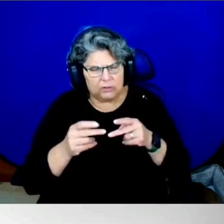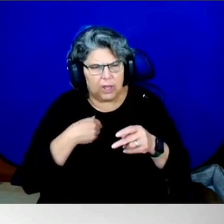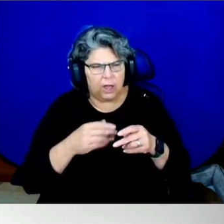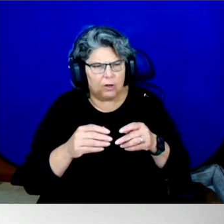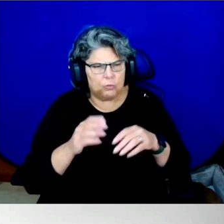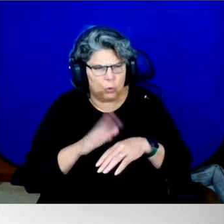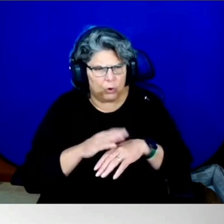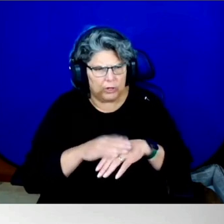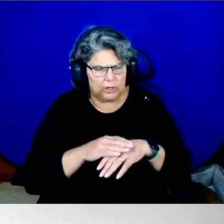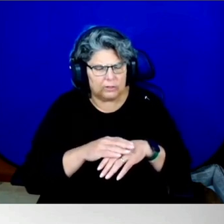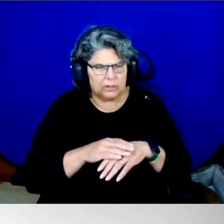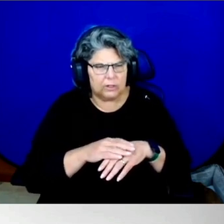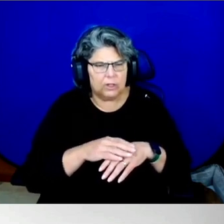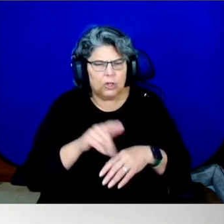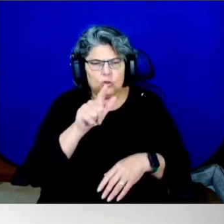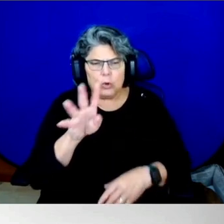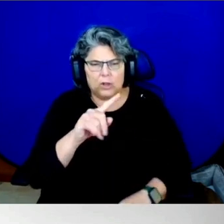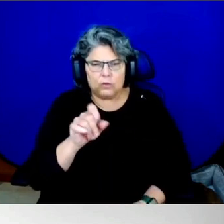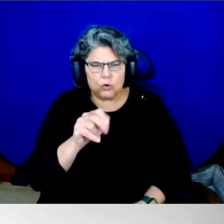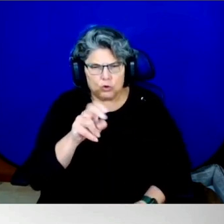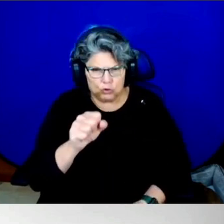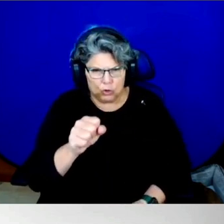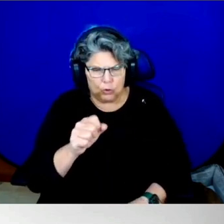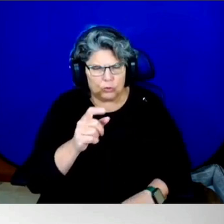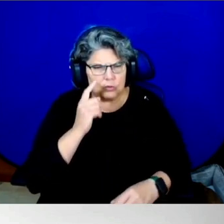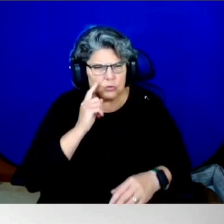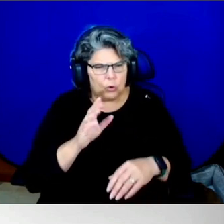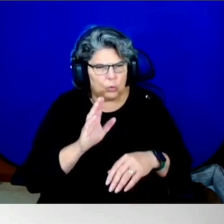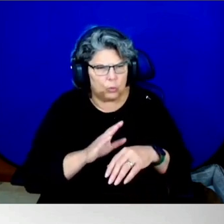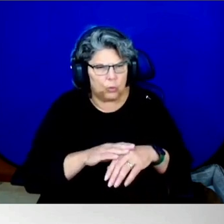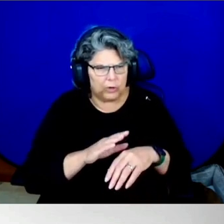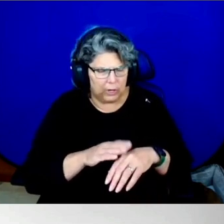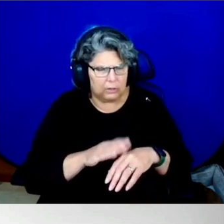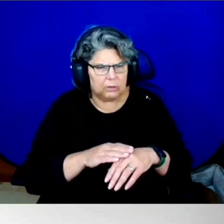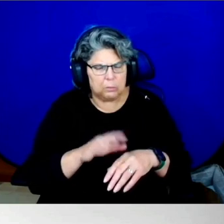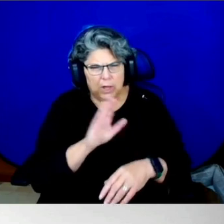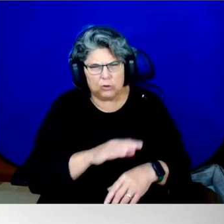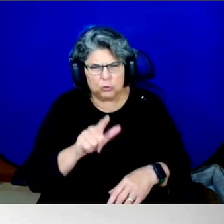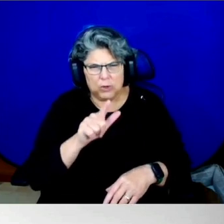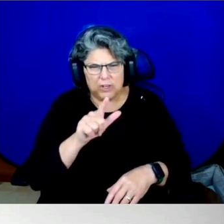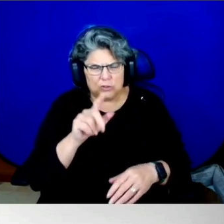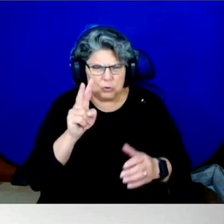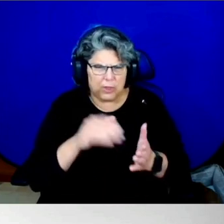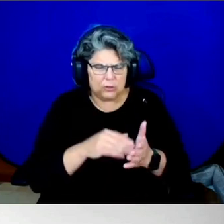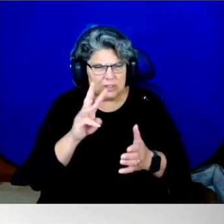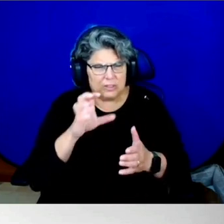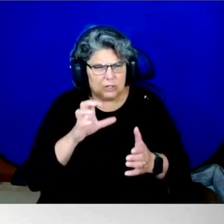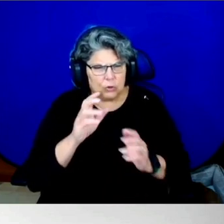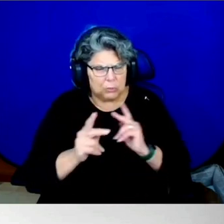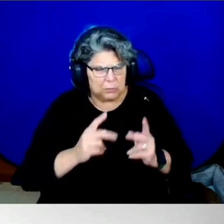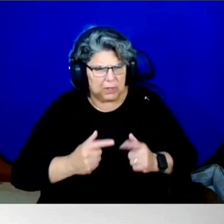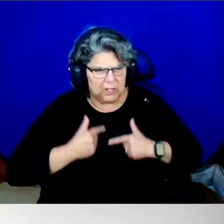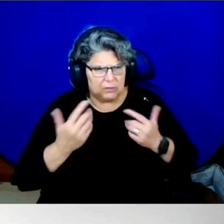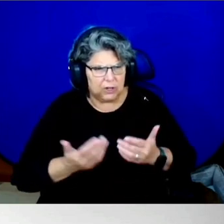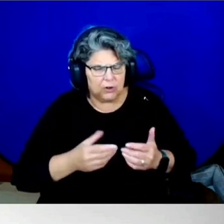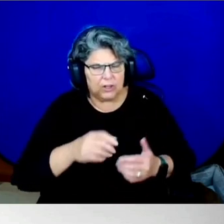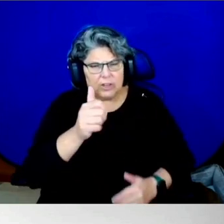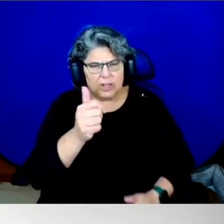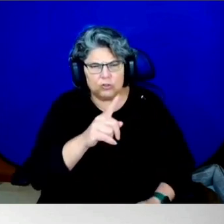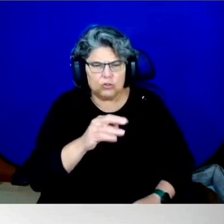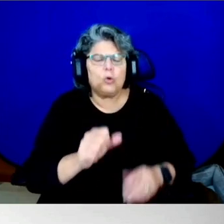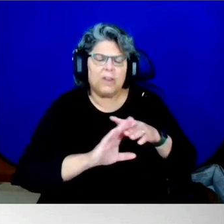zones under evacuation warning, affecting approximately 2,600 of our residents. Additionally, we have 10 zones under evacuation order